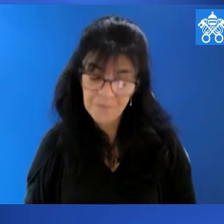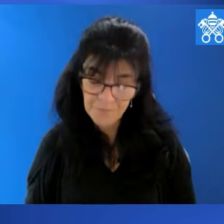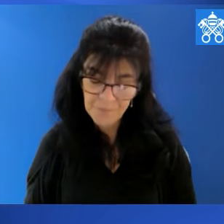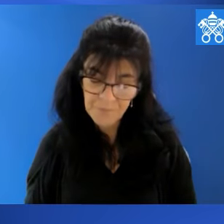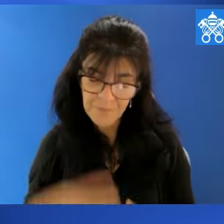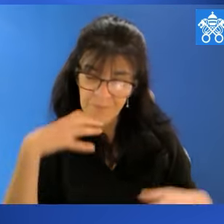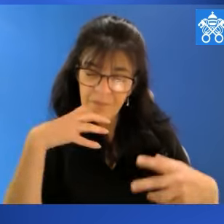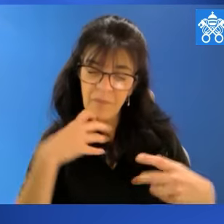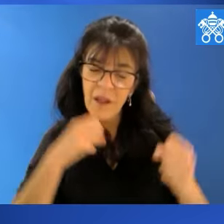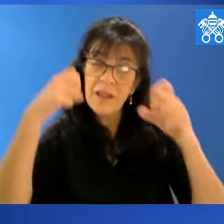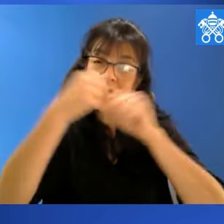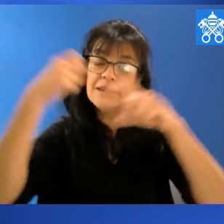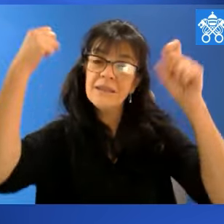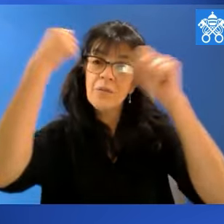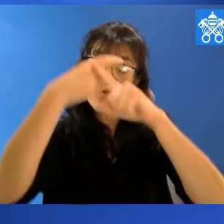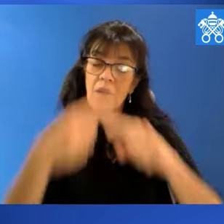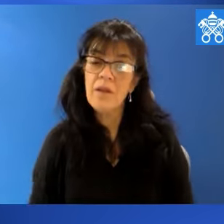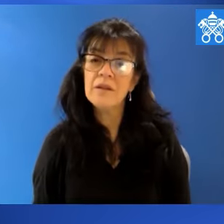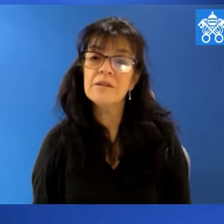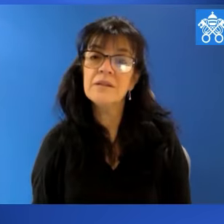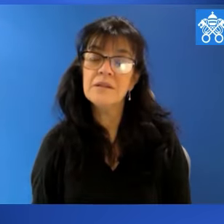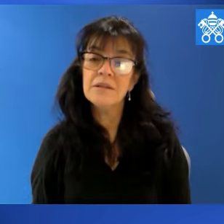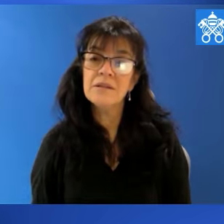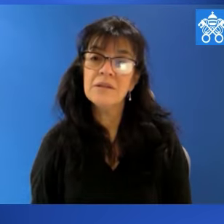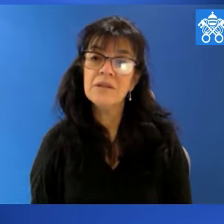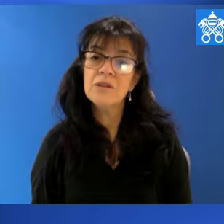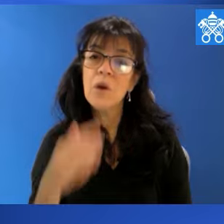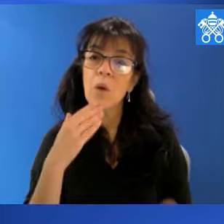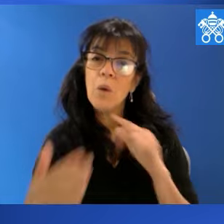Cari fratelli e sorelle. Dear brothers and sisters, good morning.